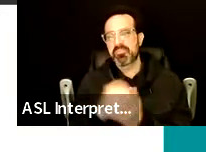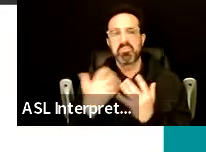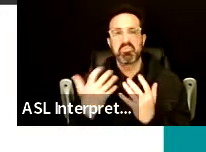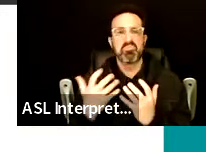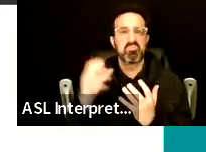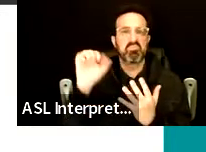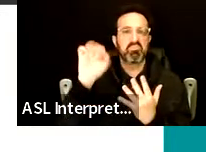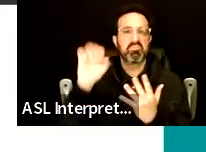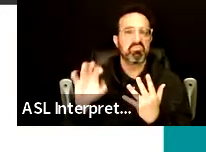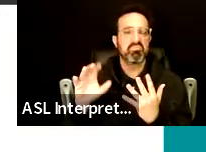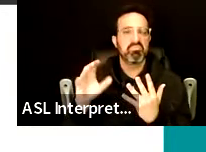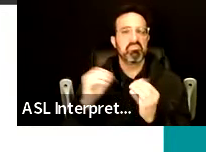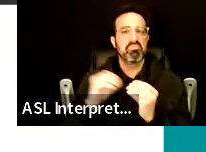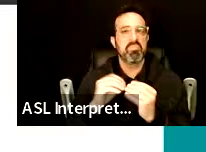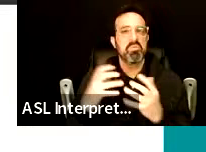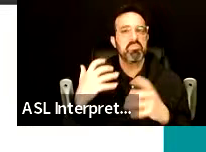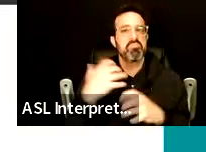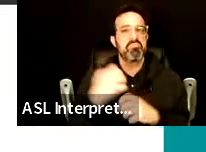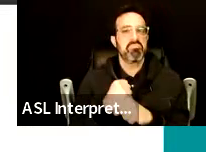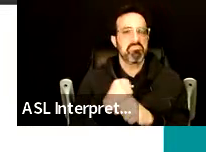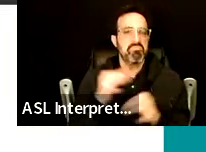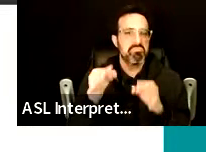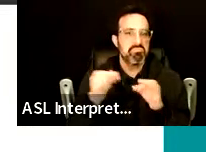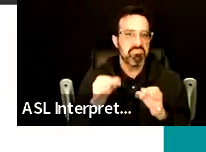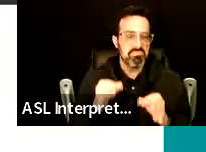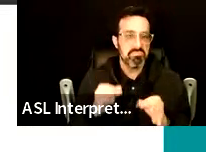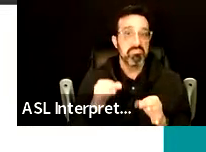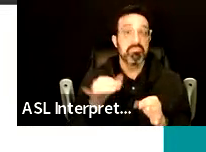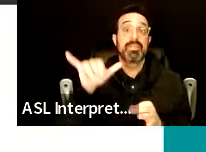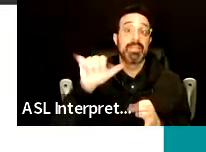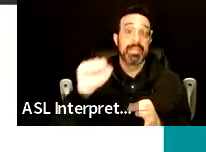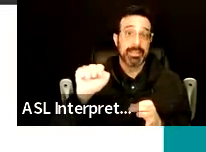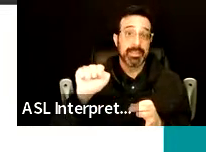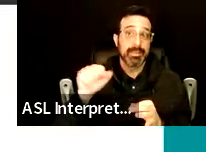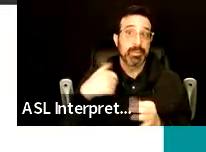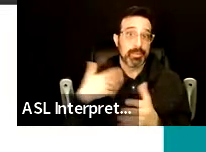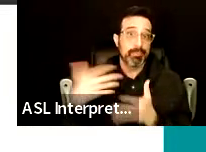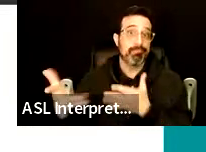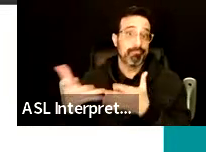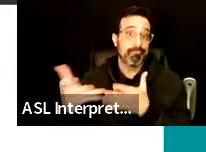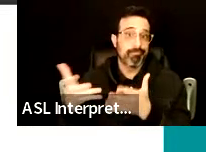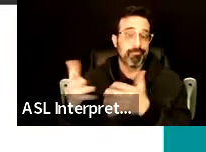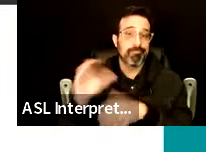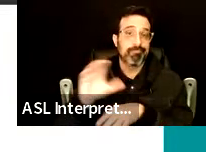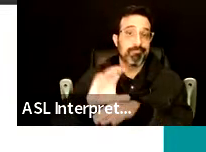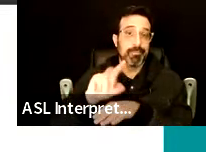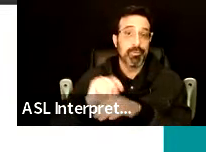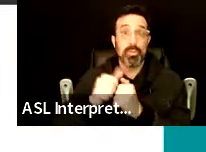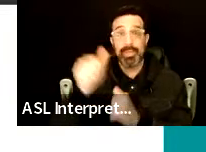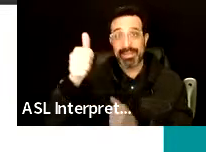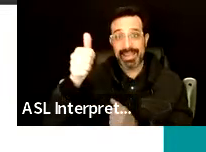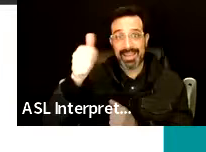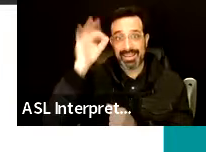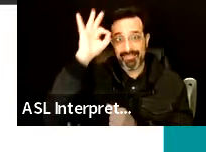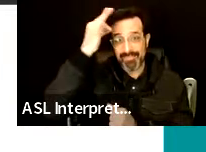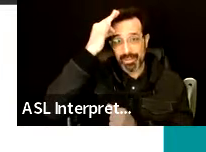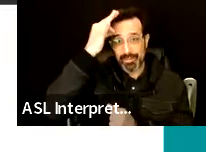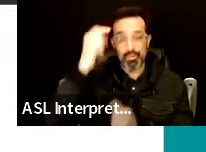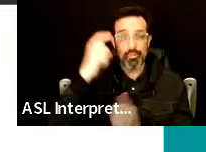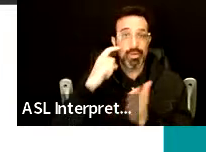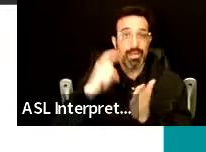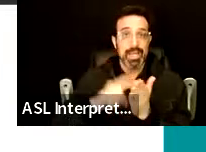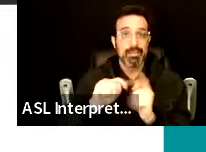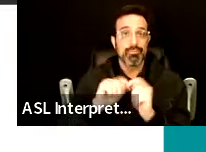kind of high level overview to introduce that, yes, we are consulting with 10 federally recognized tribes on